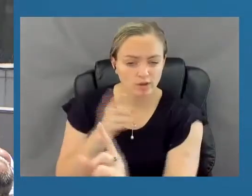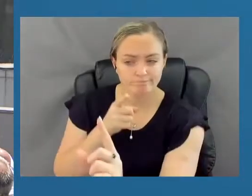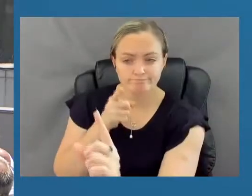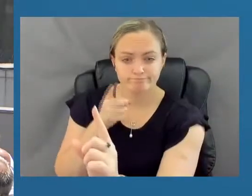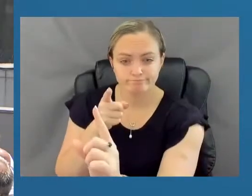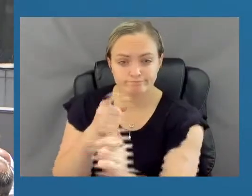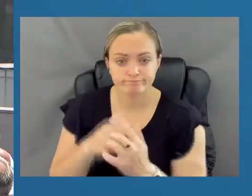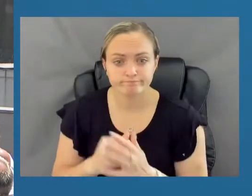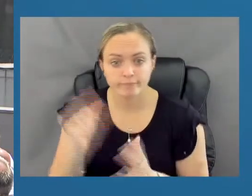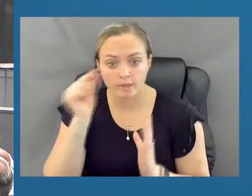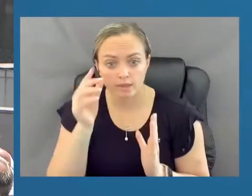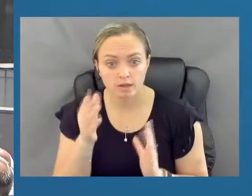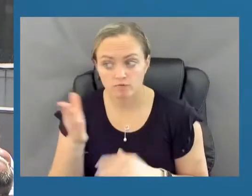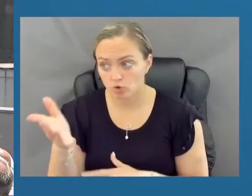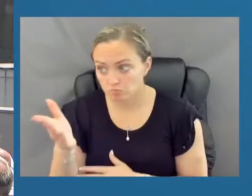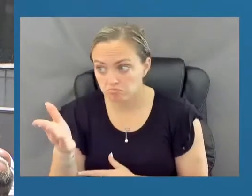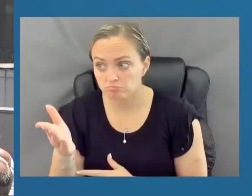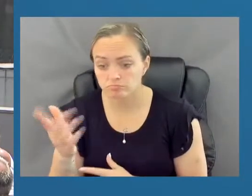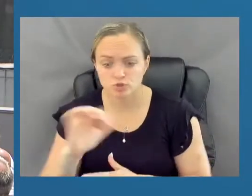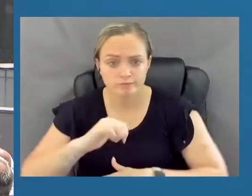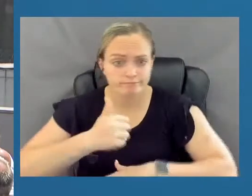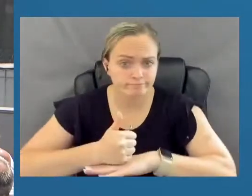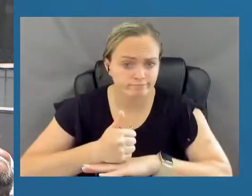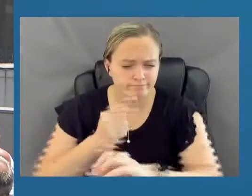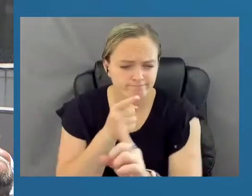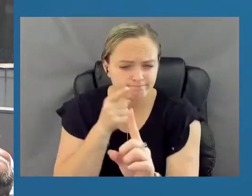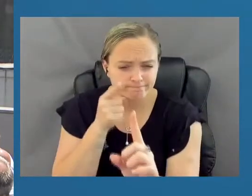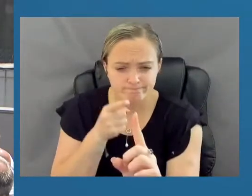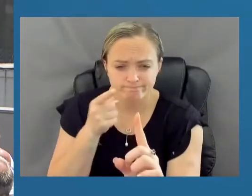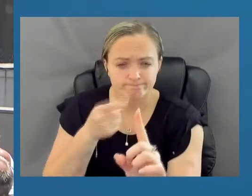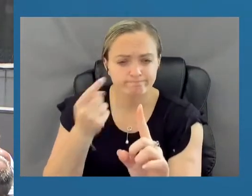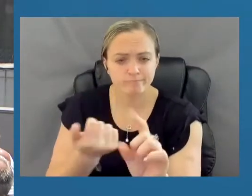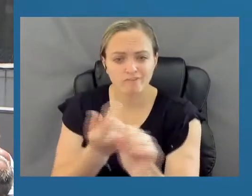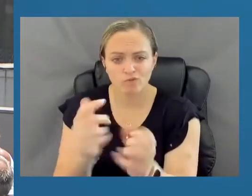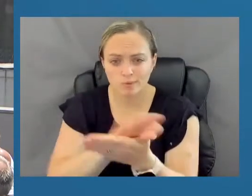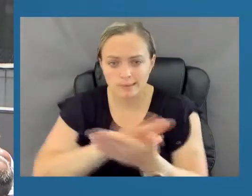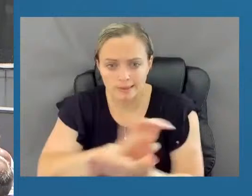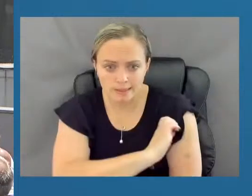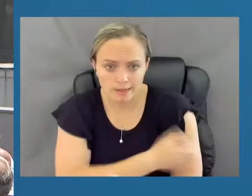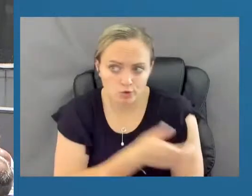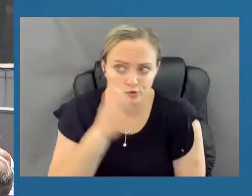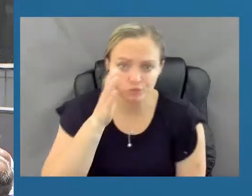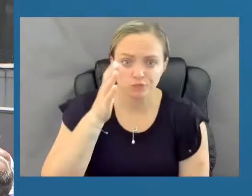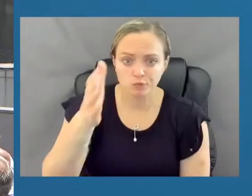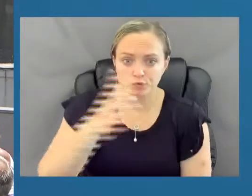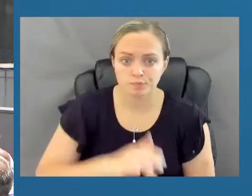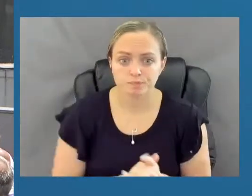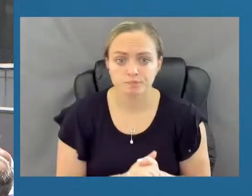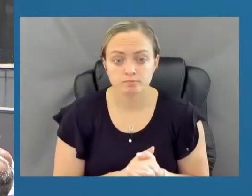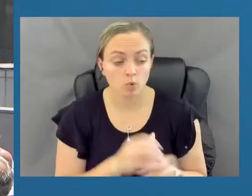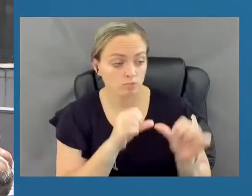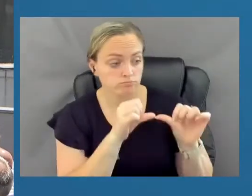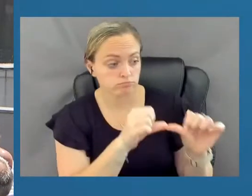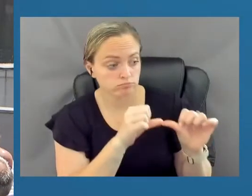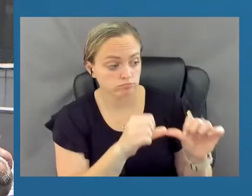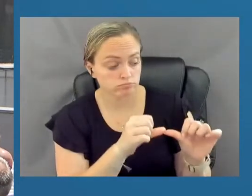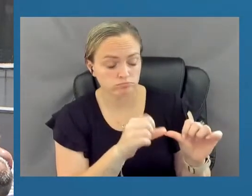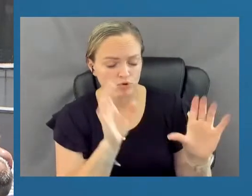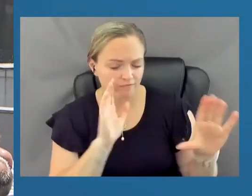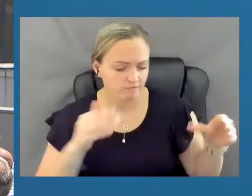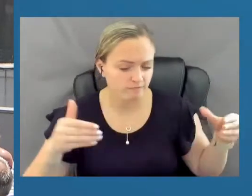Our governor has charted an ambitious course for New York's clean energy future while maintaining her laser focus